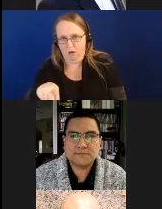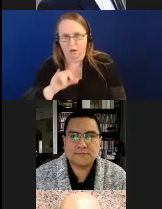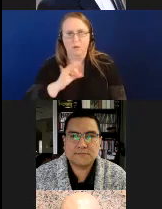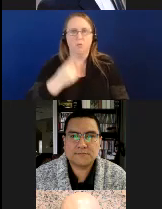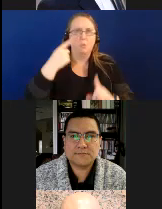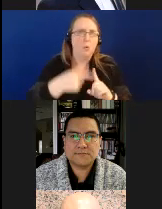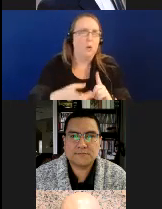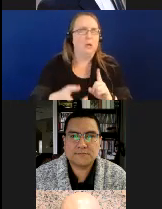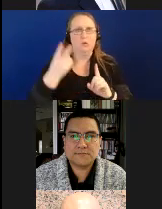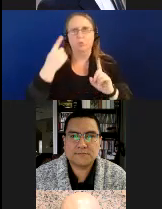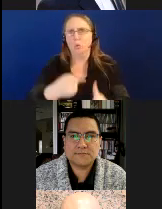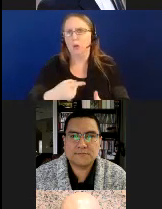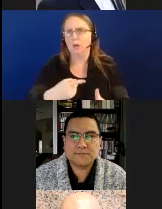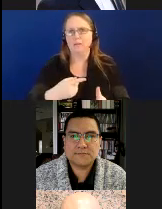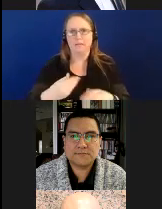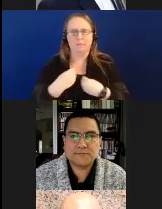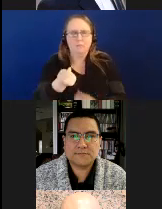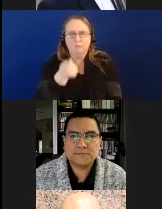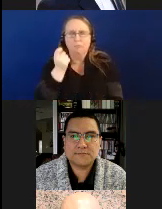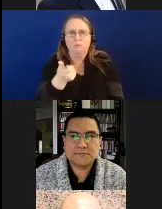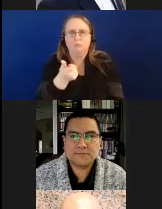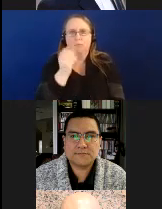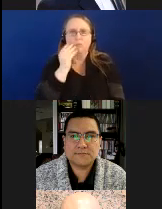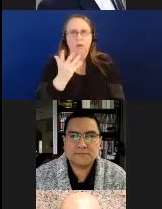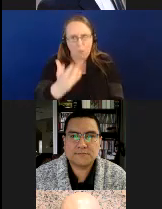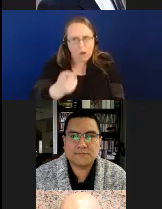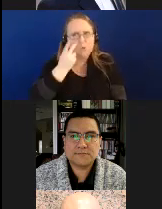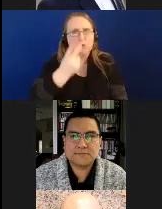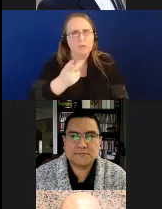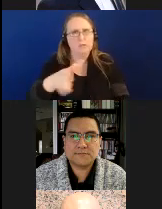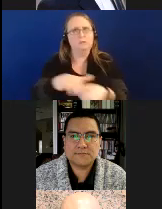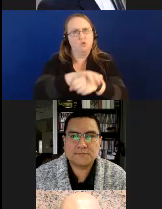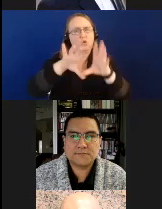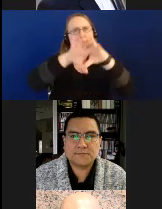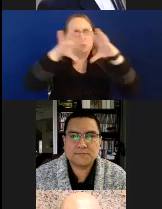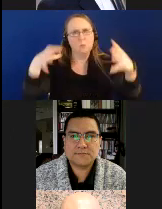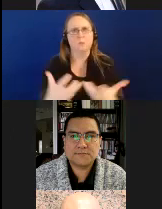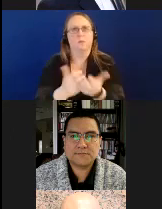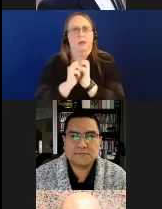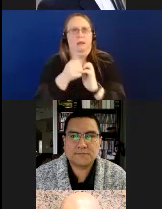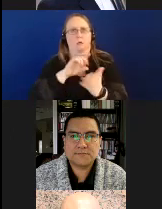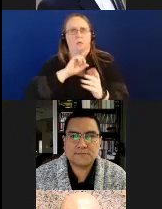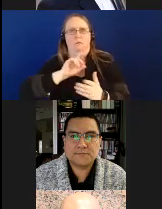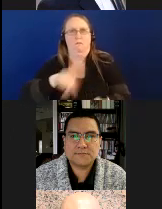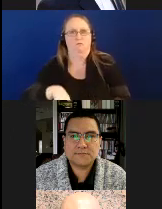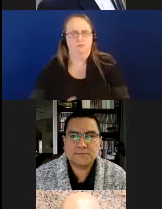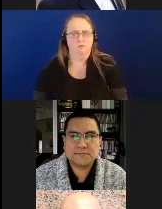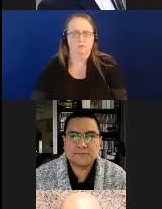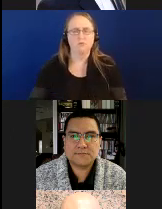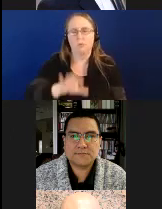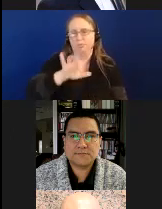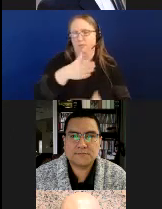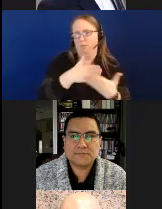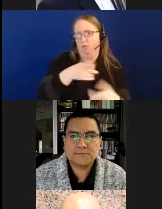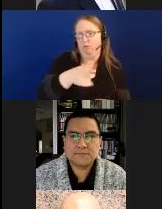2 points, that only gives me a little bit of information. I want to see the entire how my student answered. And so that's part of this as